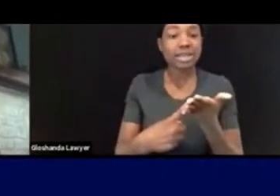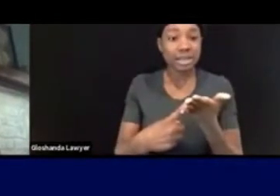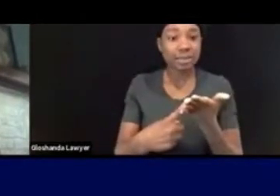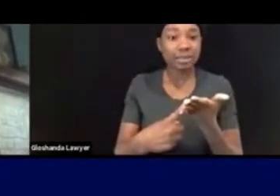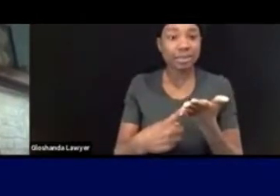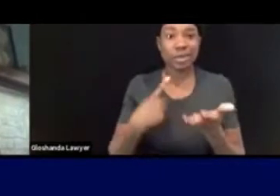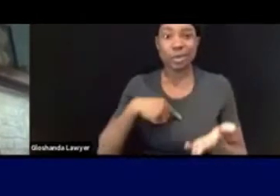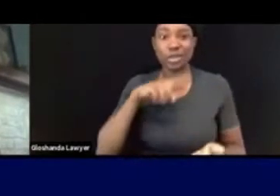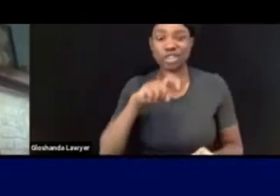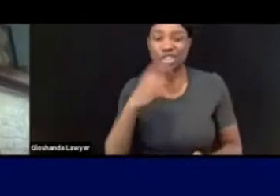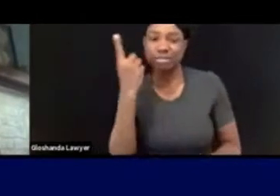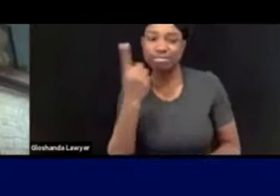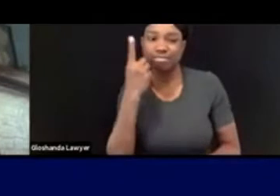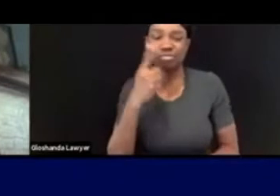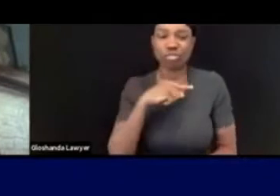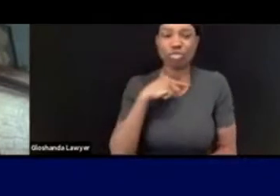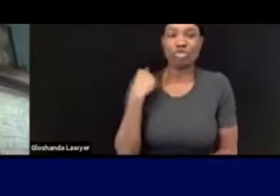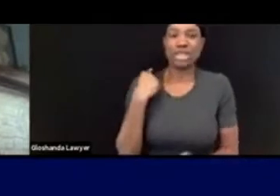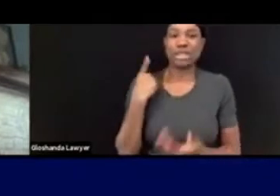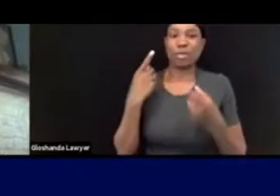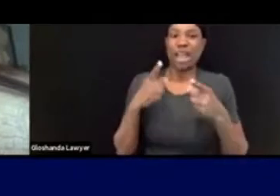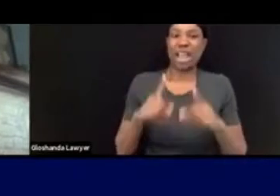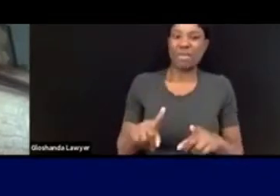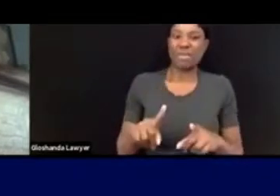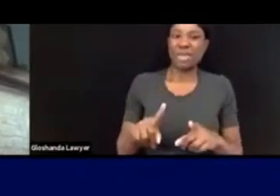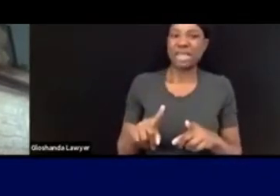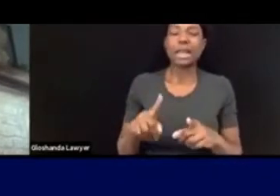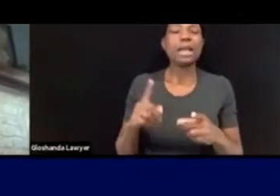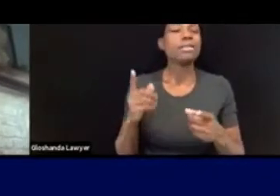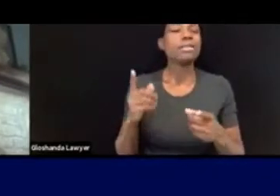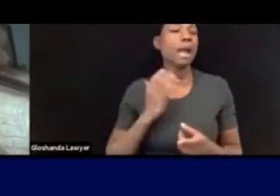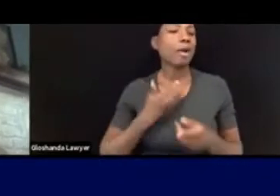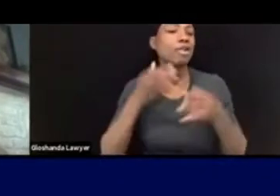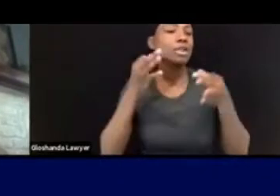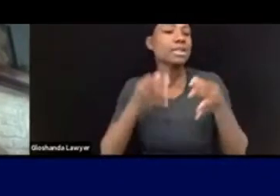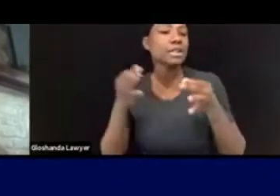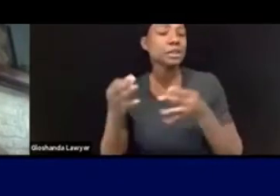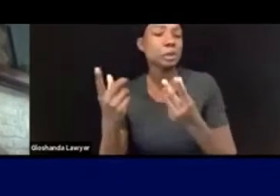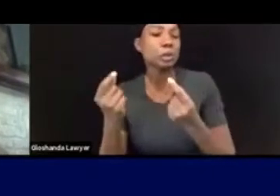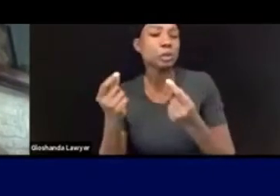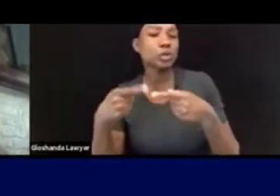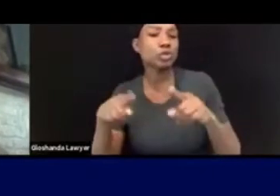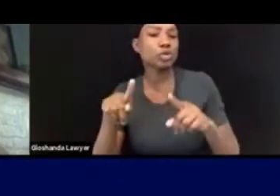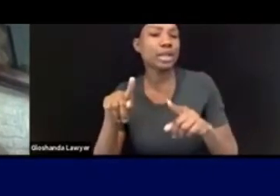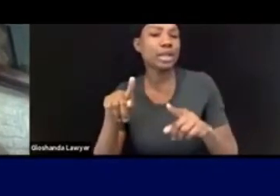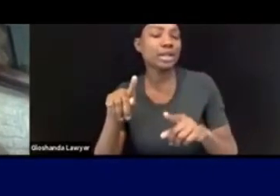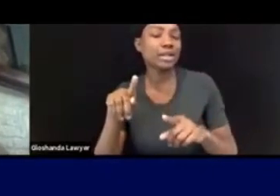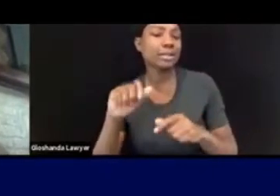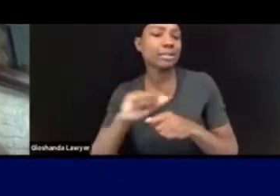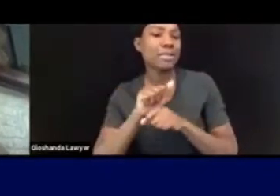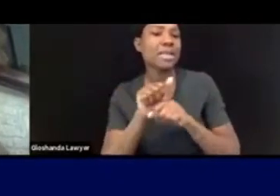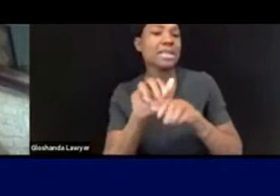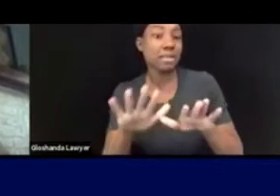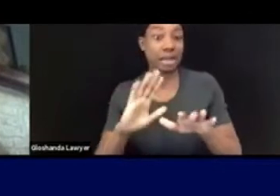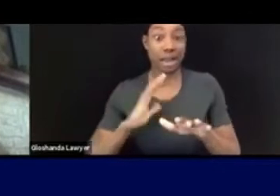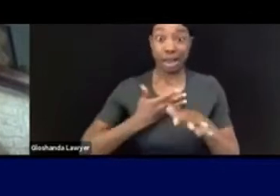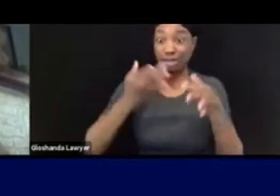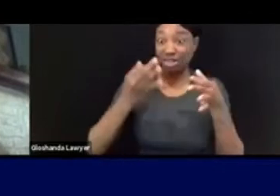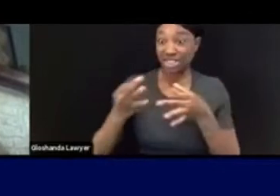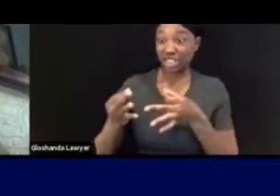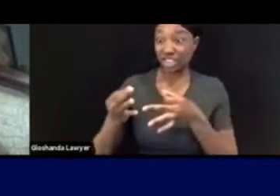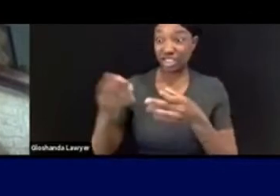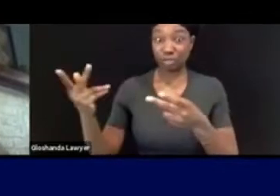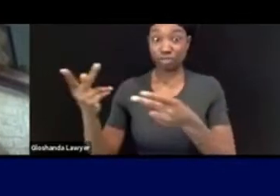decisions that were made during the pandemic to try to discern whether they actually exacerbated the problem. And the first one I think we need